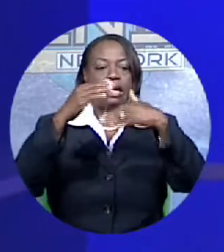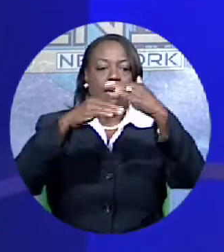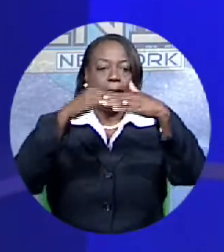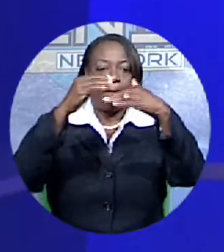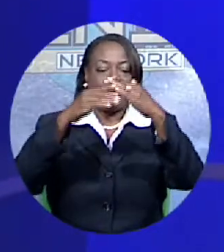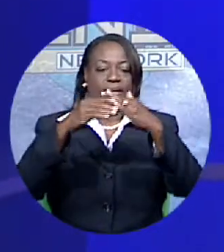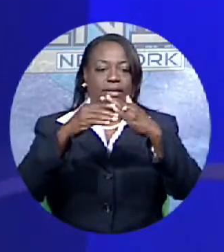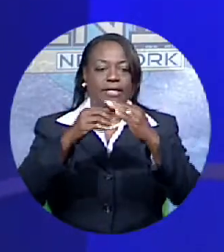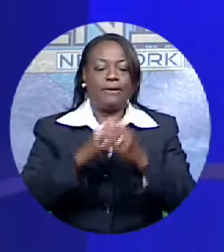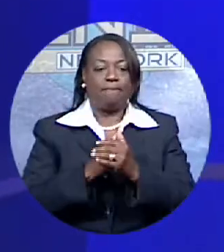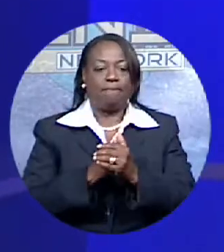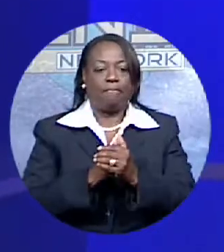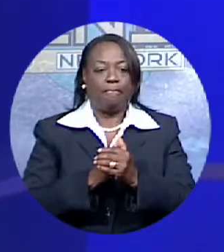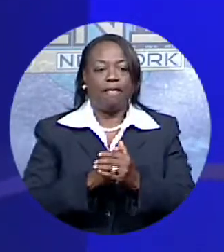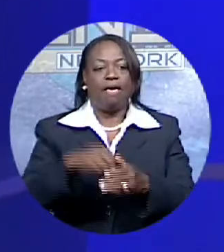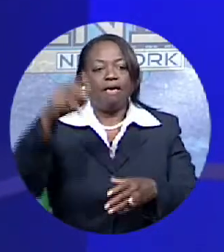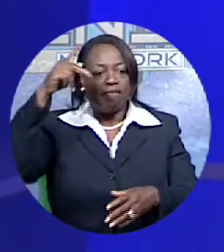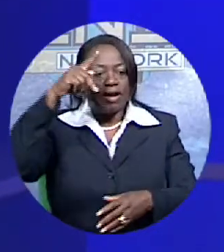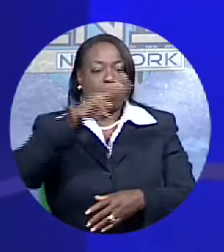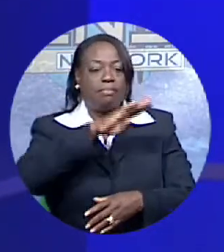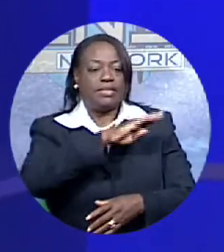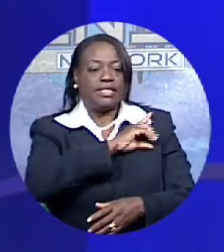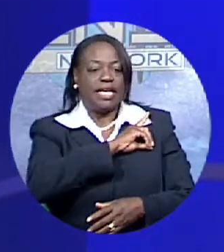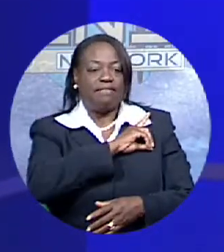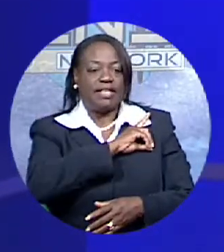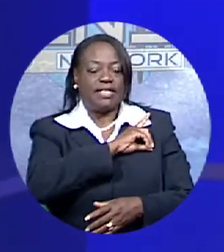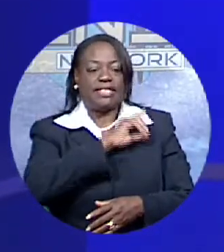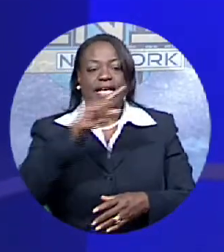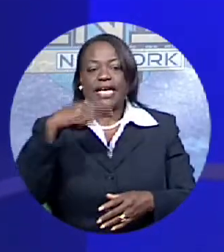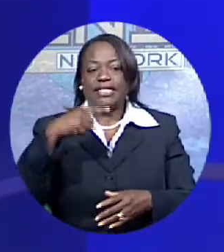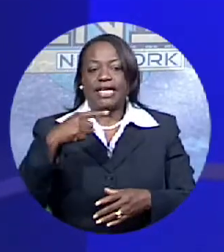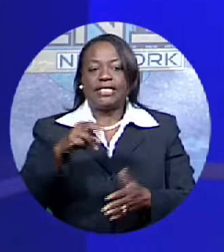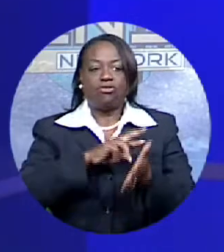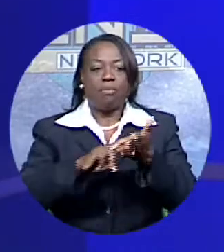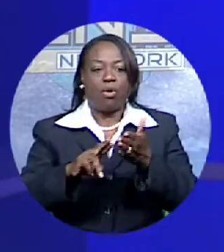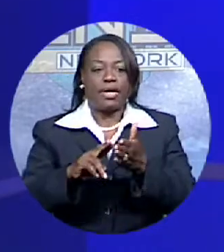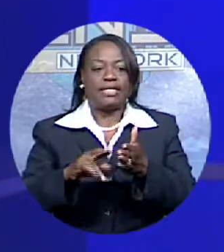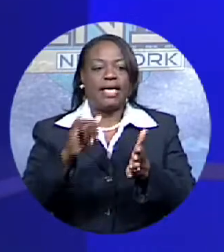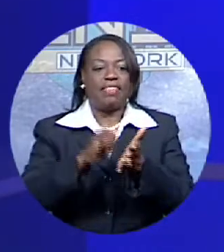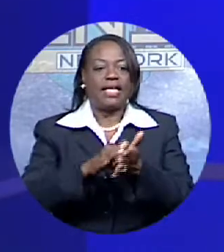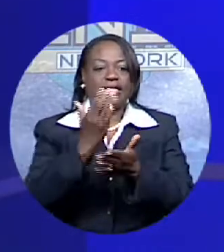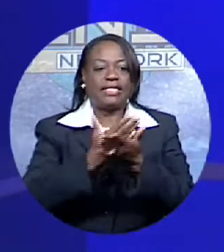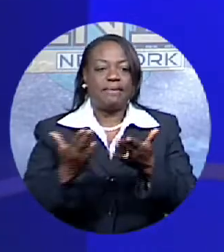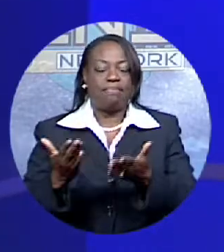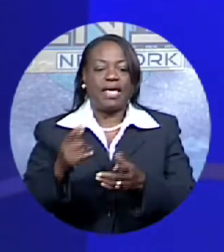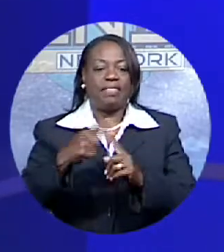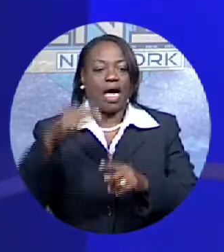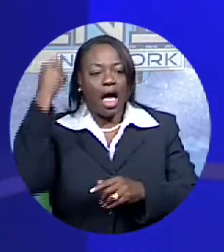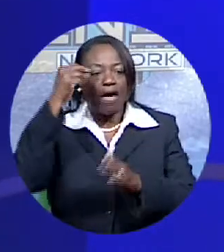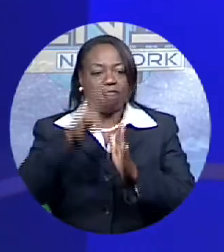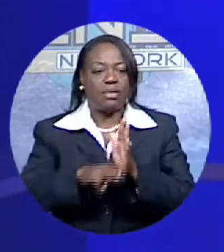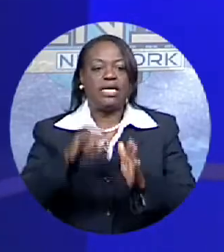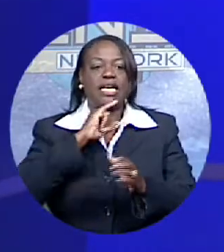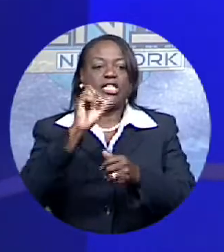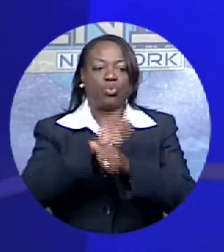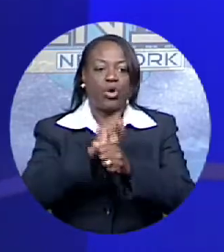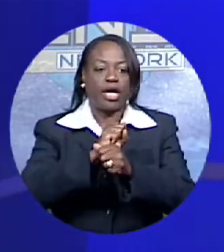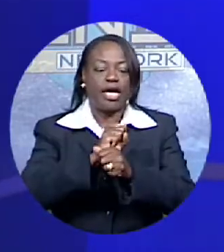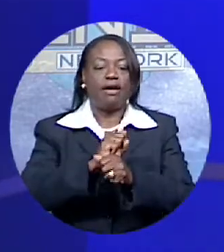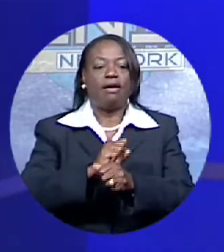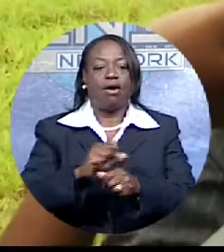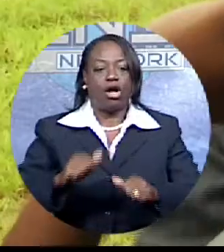been raised. Minister of Works Philip Davis telling reporters that it's something the government is working on addressing. Our Janelle Noel Ferguson tells us